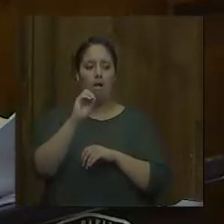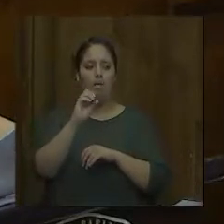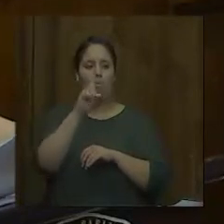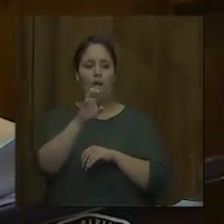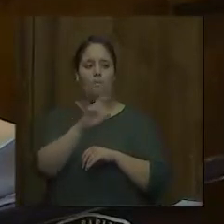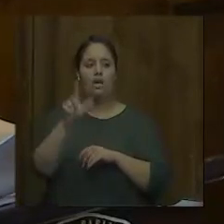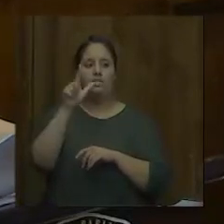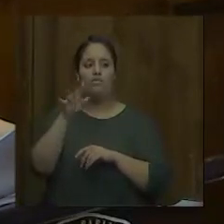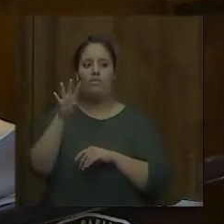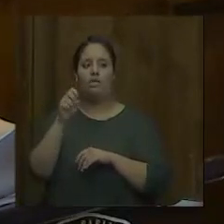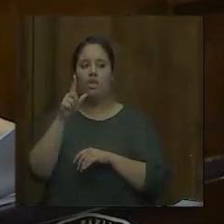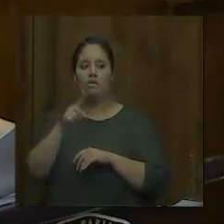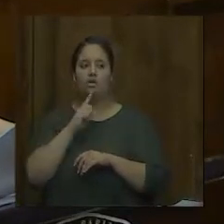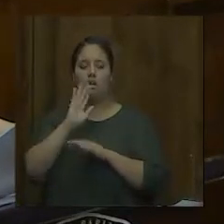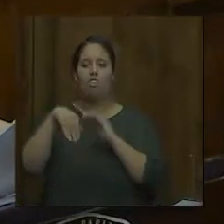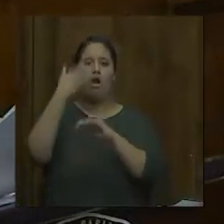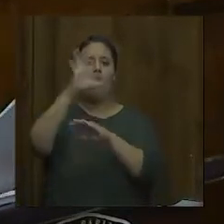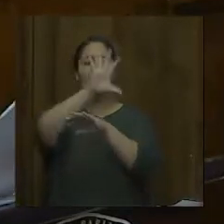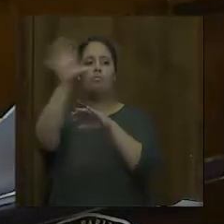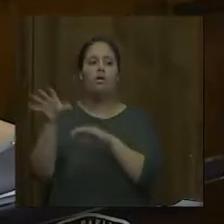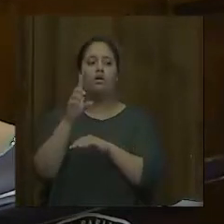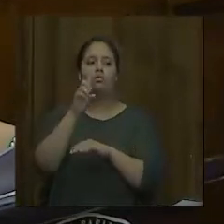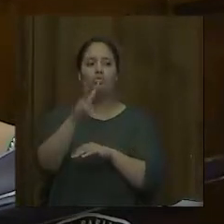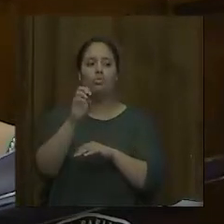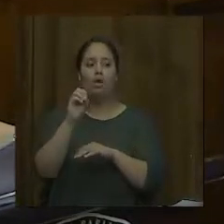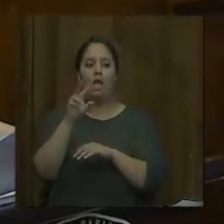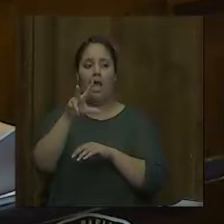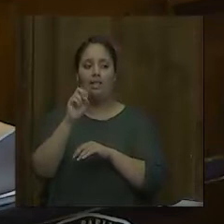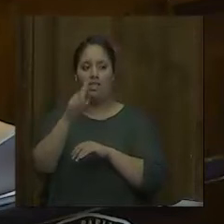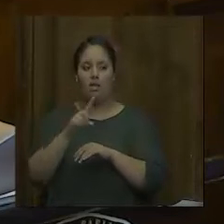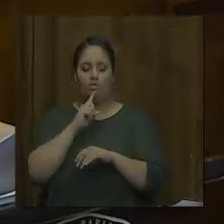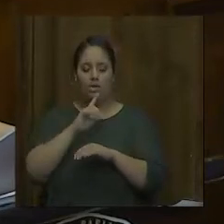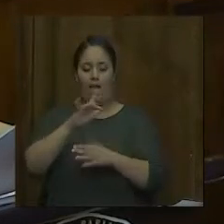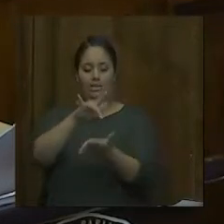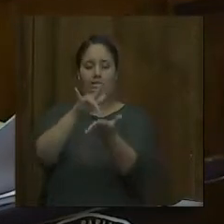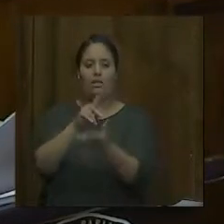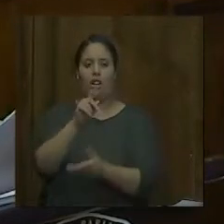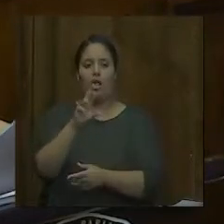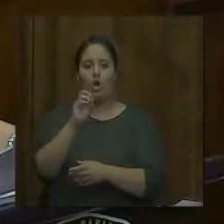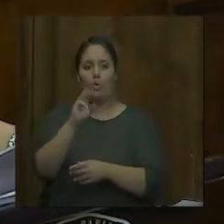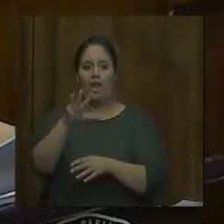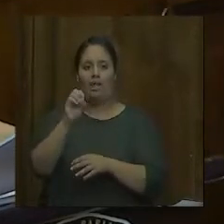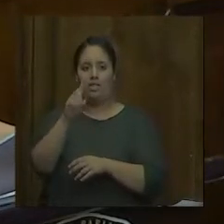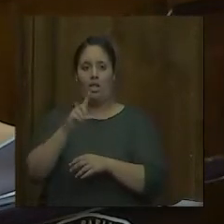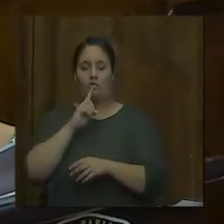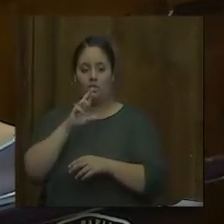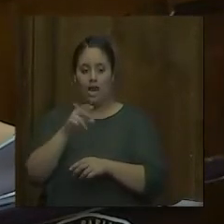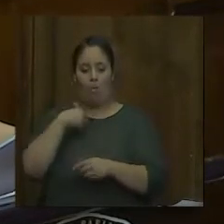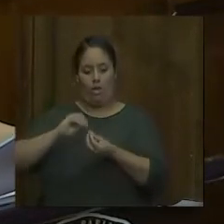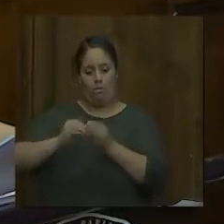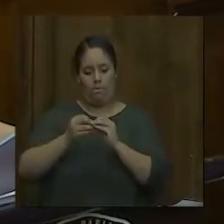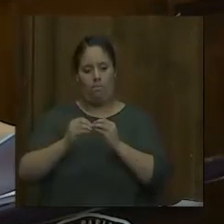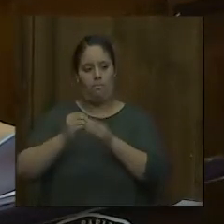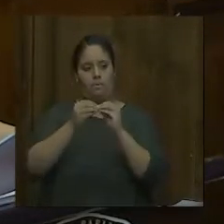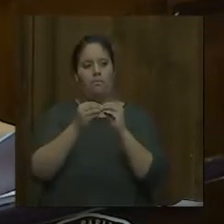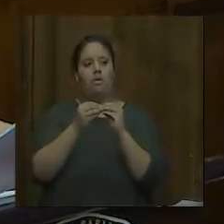1,740,000 rand, Overberg 280,000 rand, Central Karoo 90,000 rand. For us to constructively